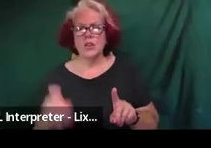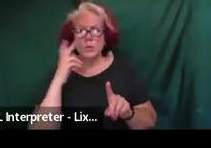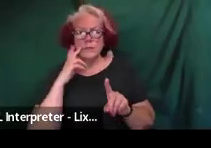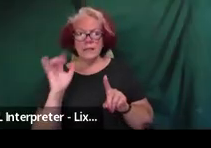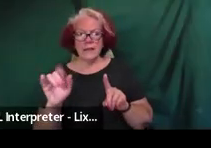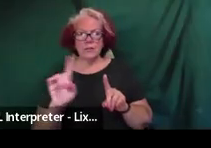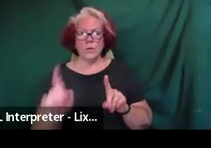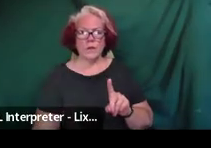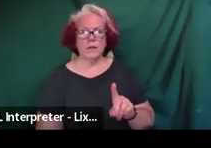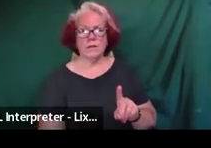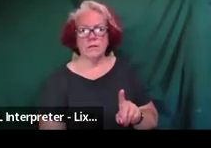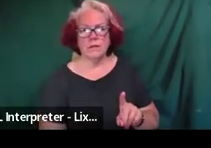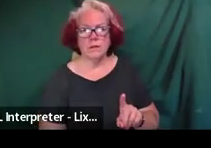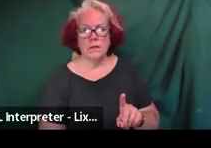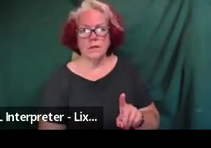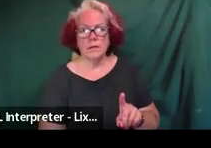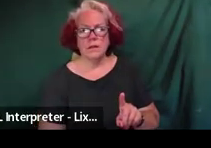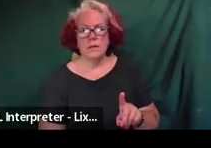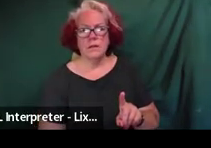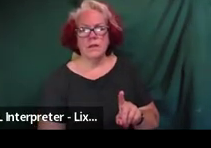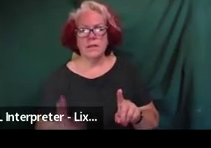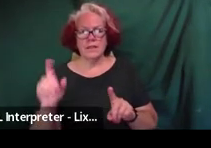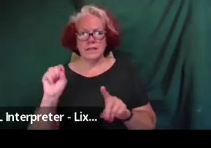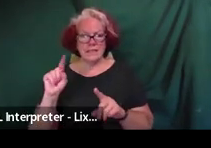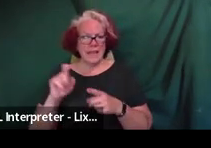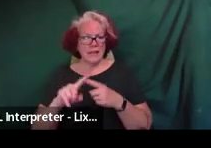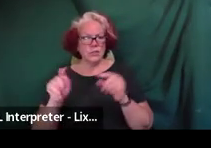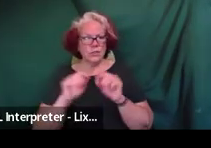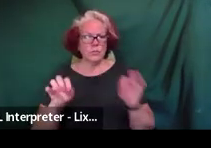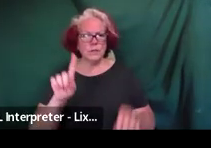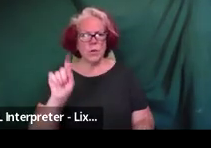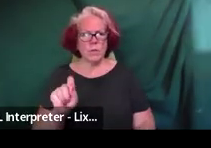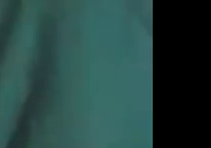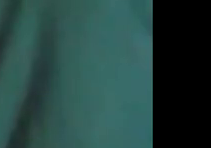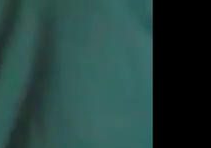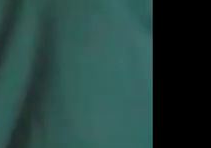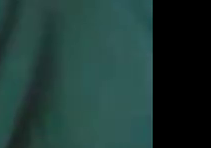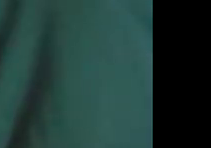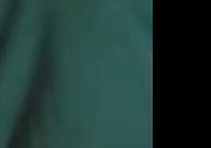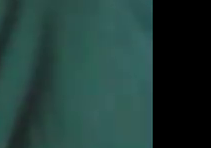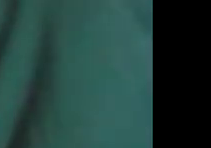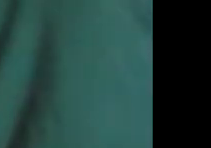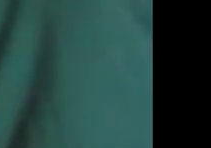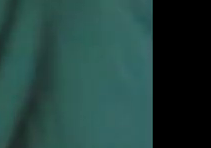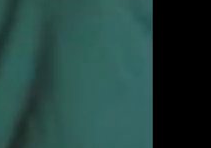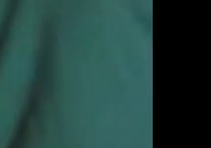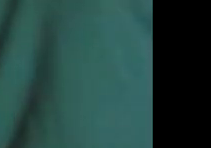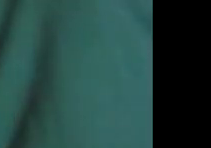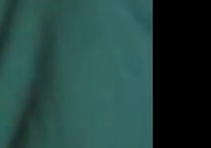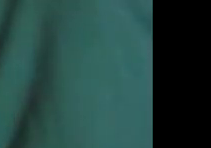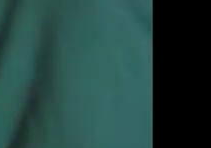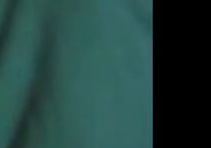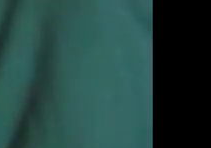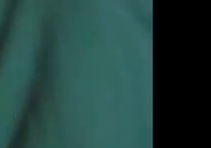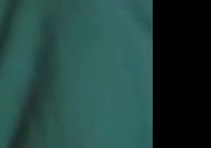completed under 1.1 and 1.2. You will see that those items have been identified as completed. Those